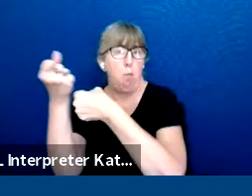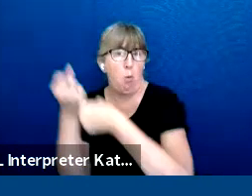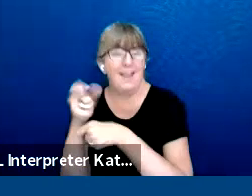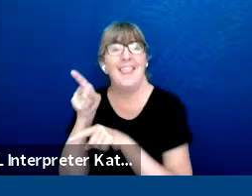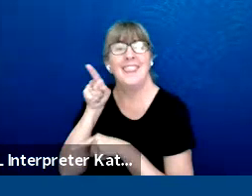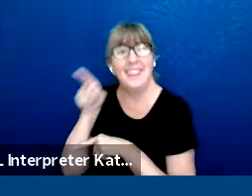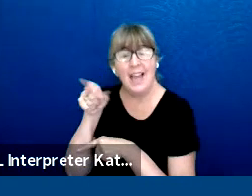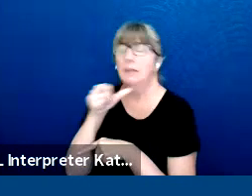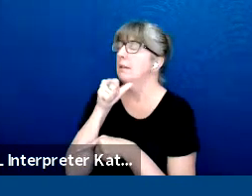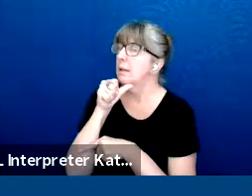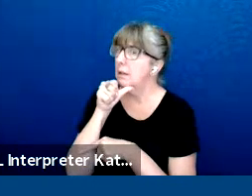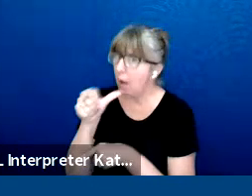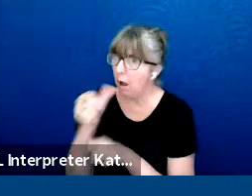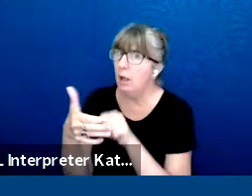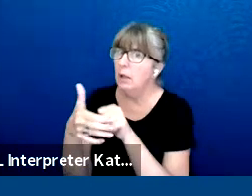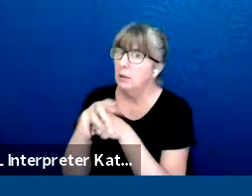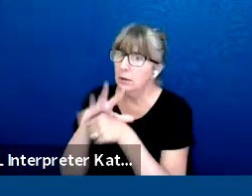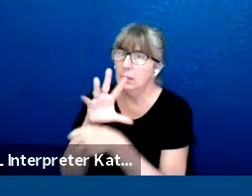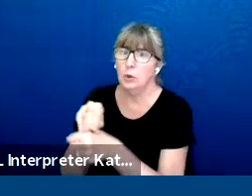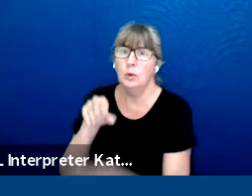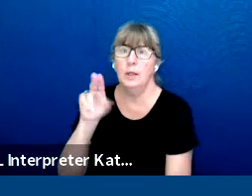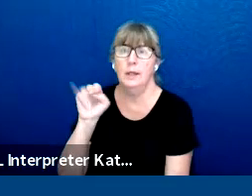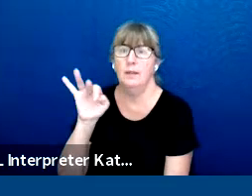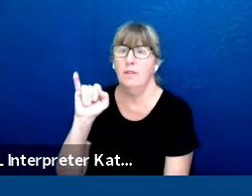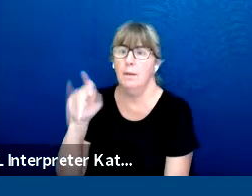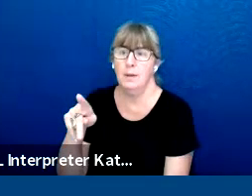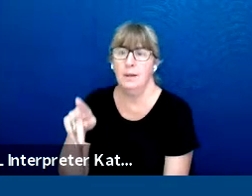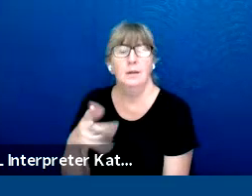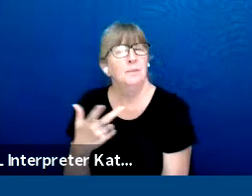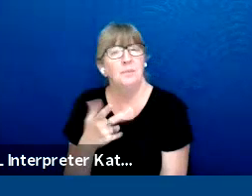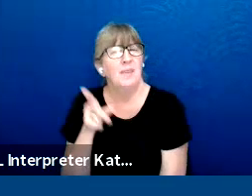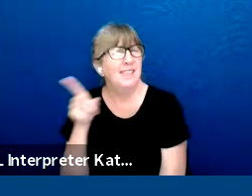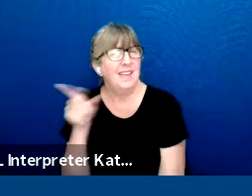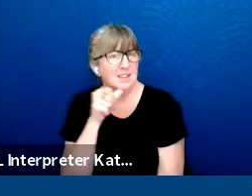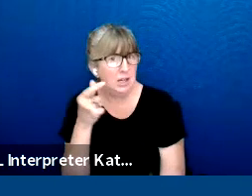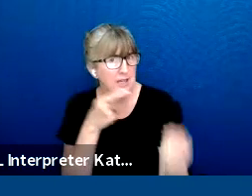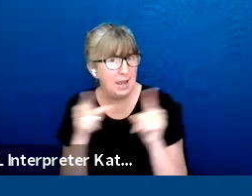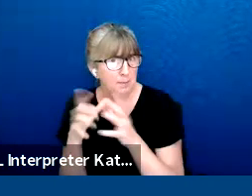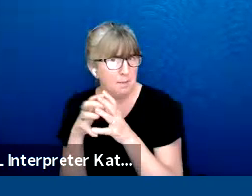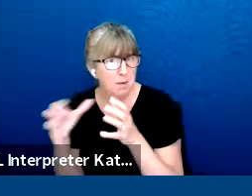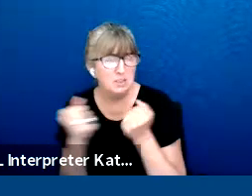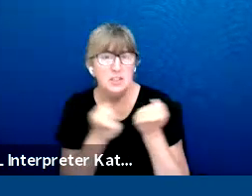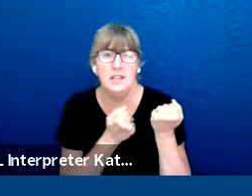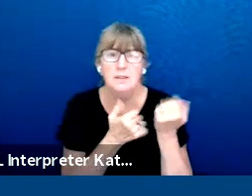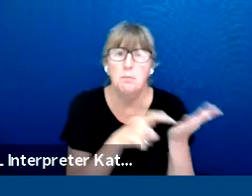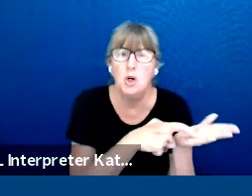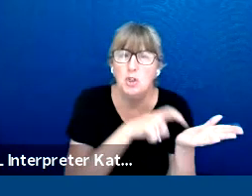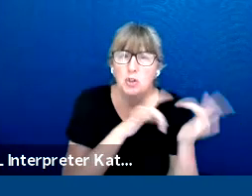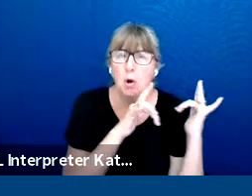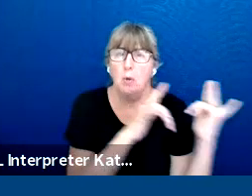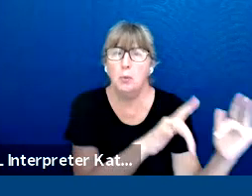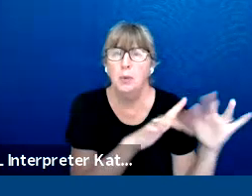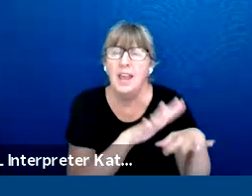under the NFIP. We don't see that that's going to be happening as much in these burn scar areas where we traditionally are going to be